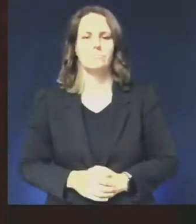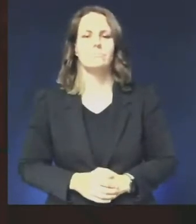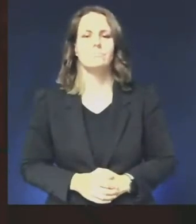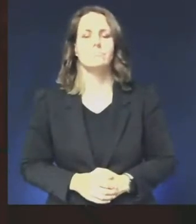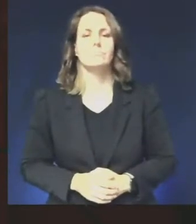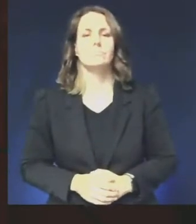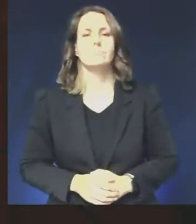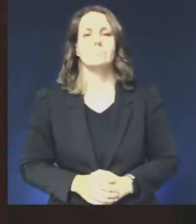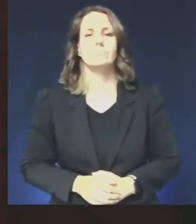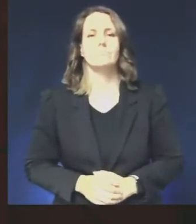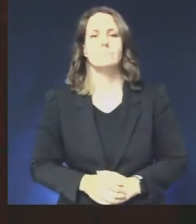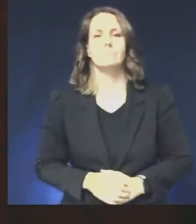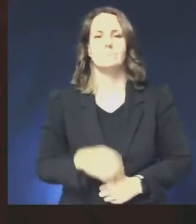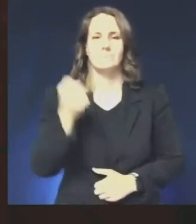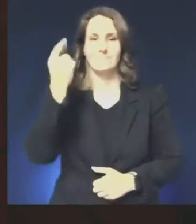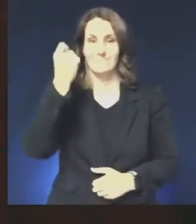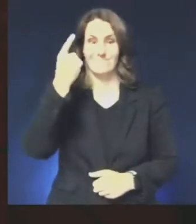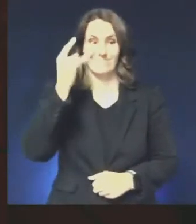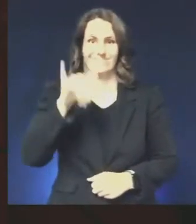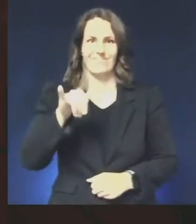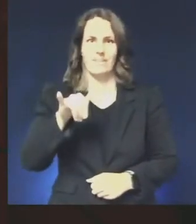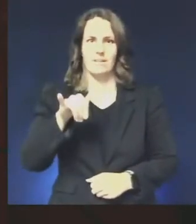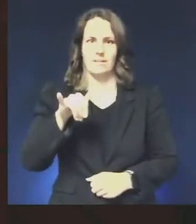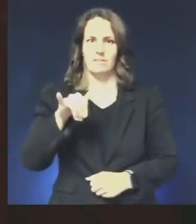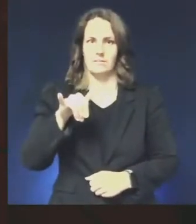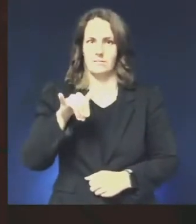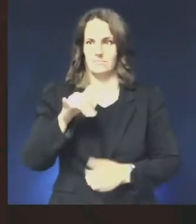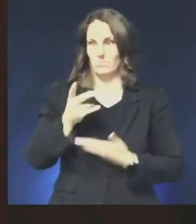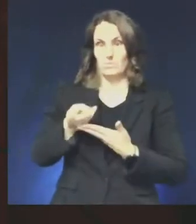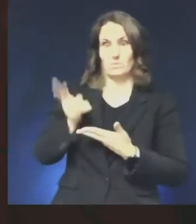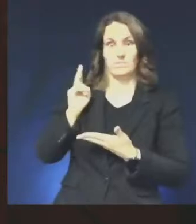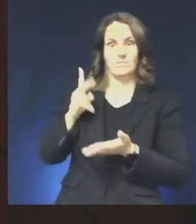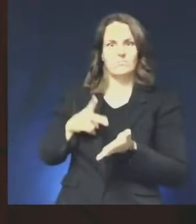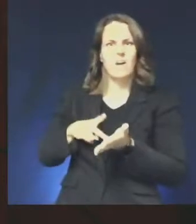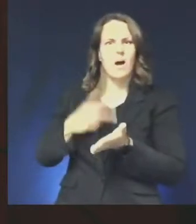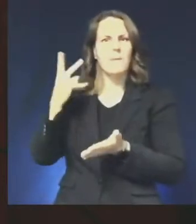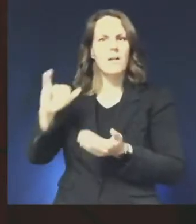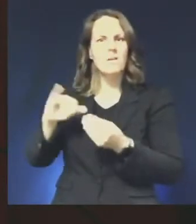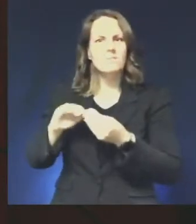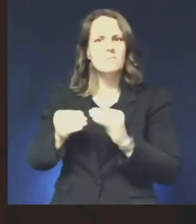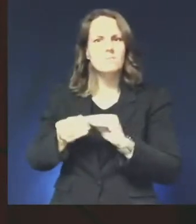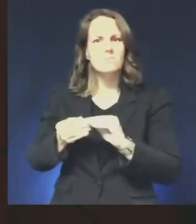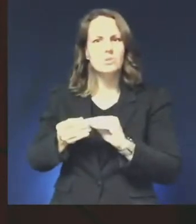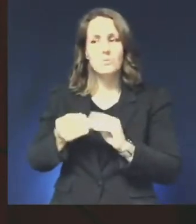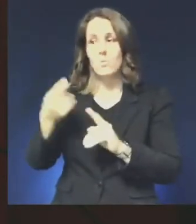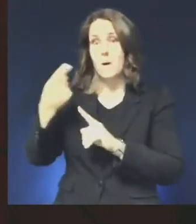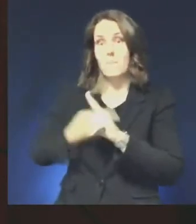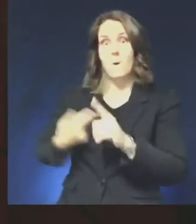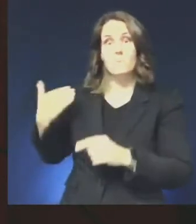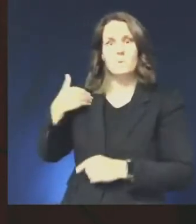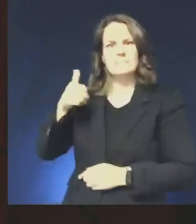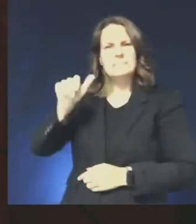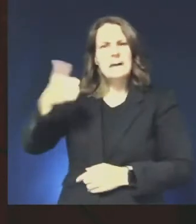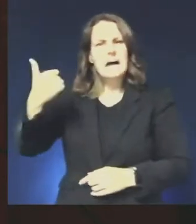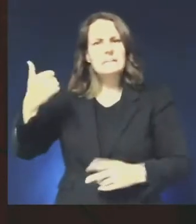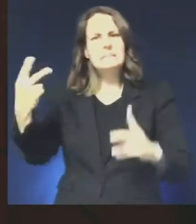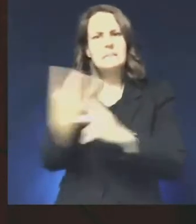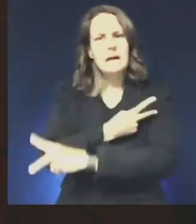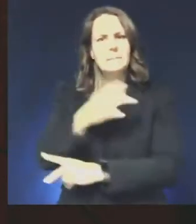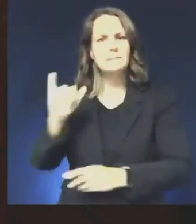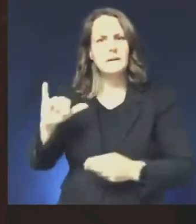weeks ago and 11 times where we were 1 month ago. We are clearly seeing a surge in